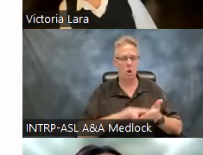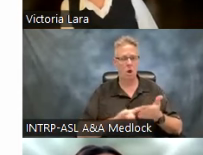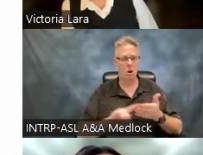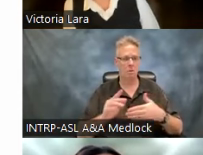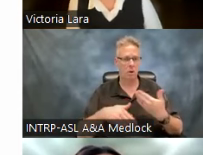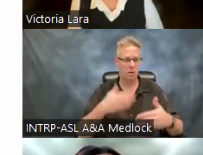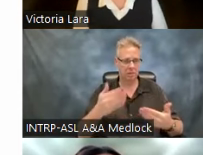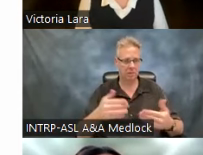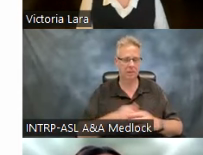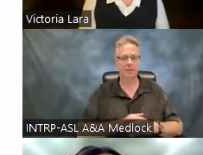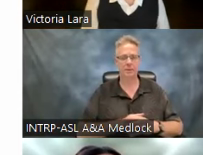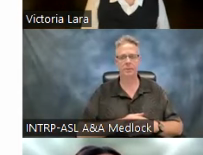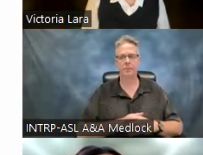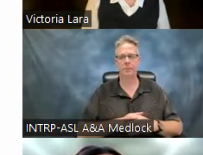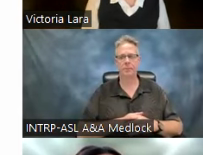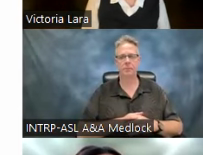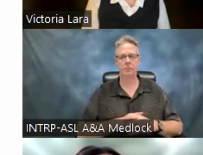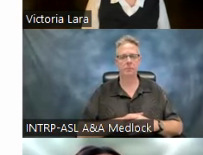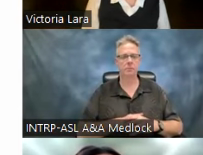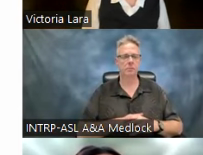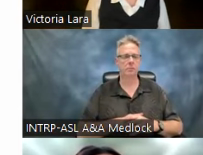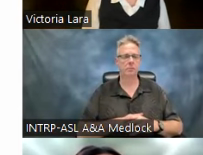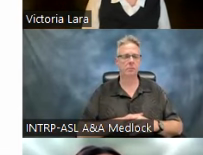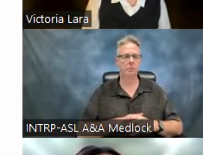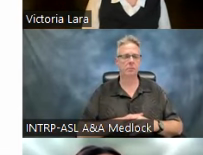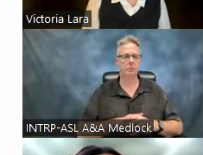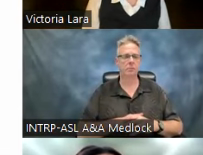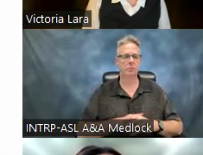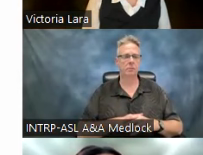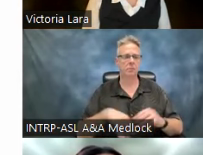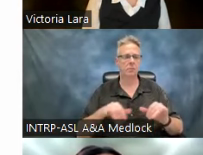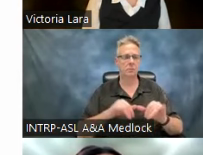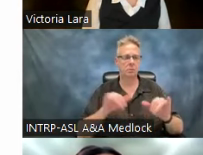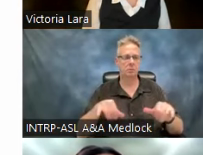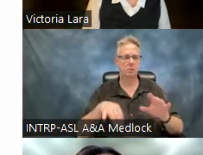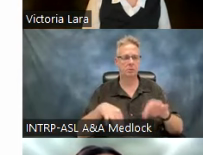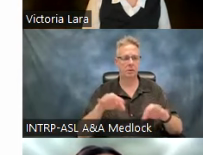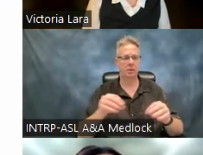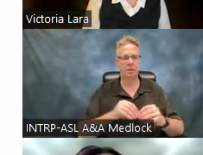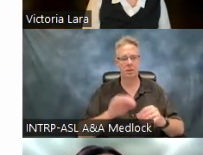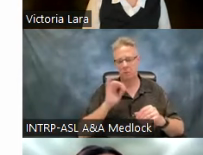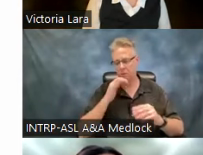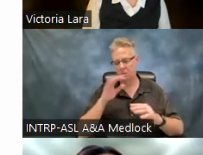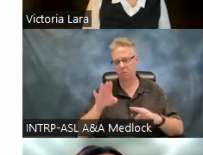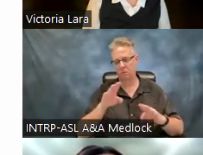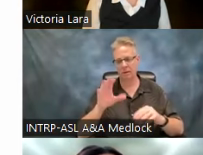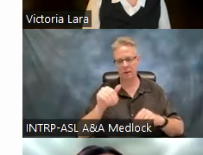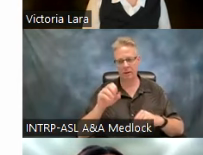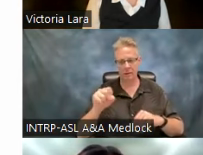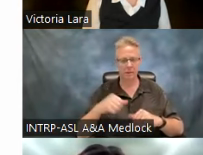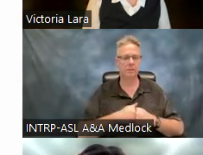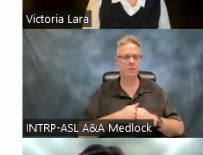process. There may be a systemic finding in misconduct cases.